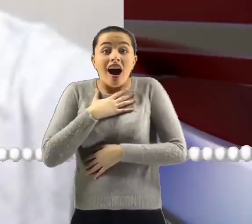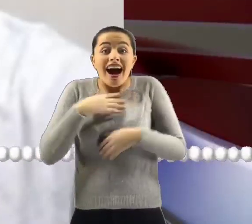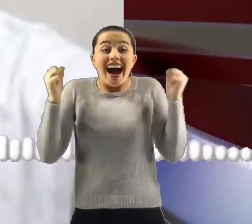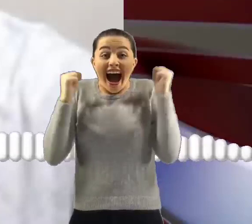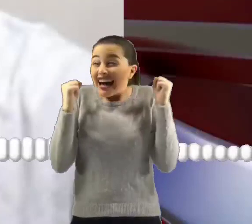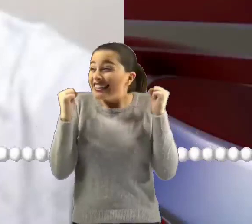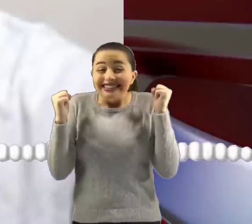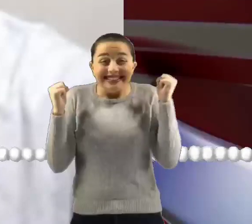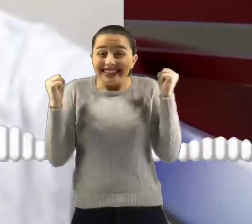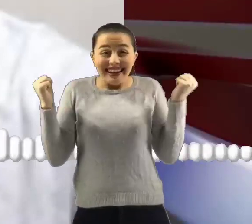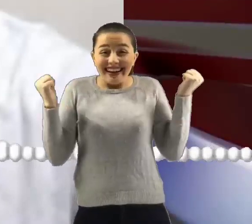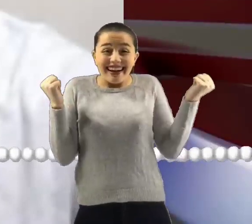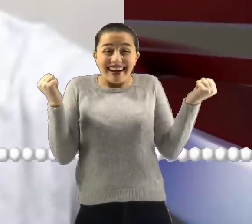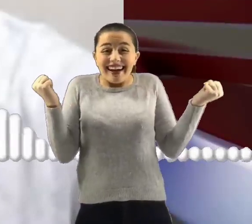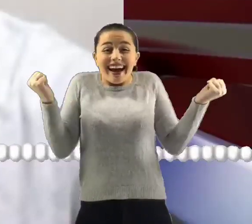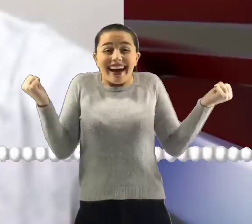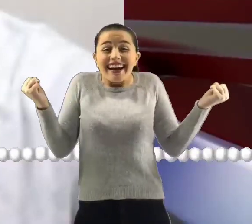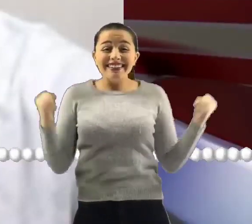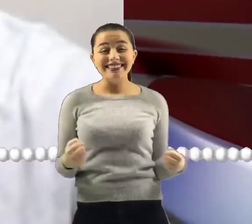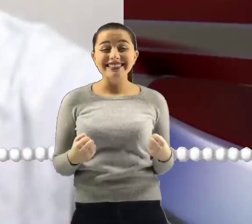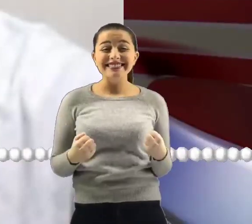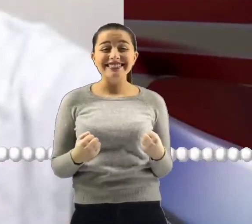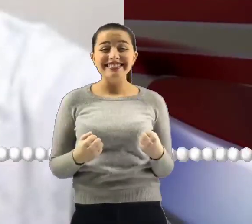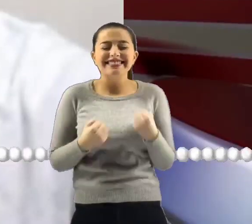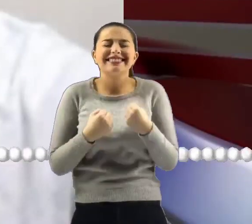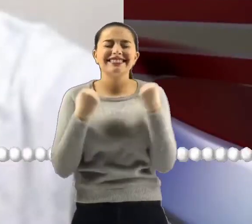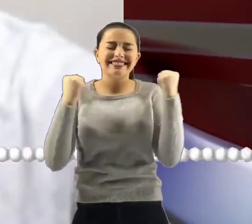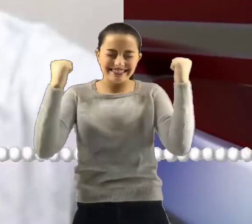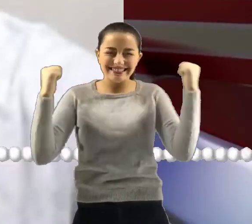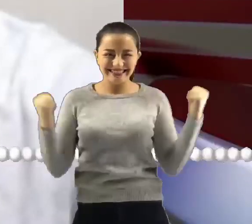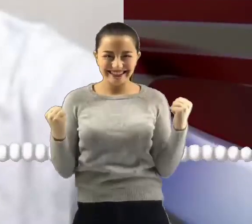maka etu o si wee dị abịa dịka ya sị na